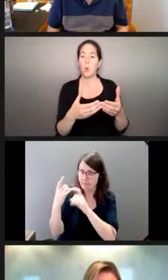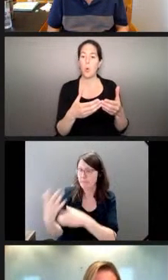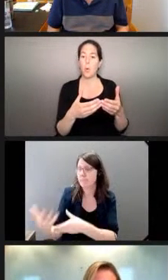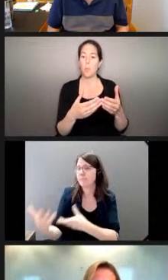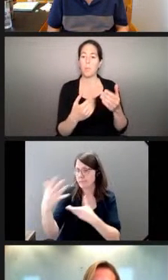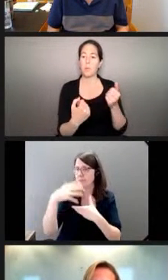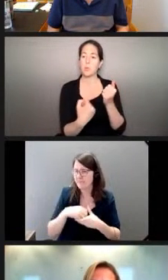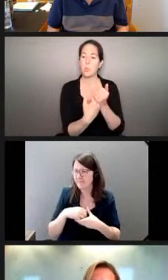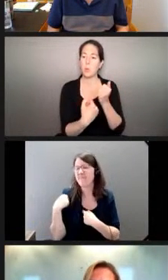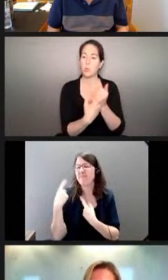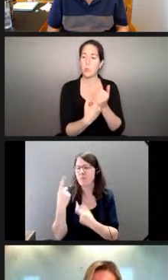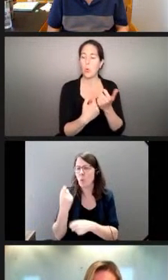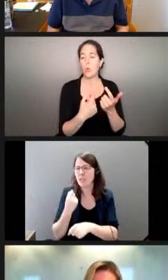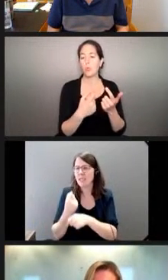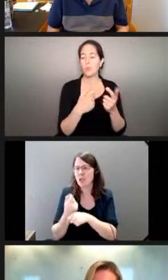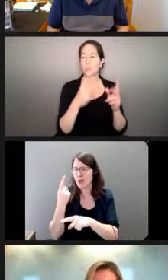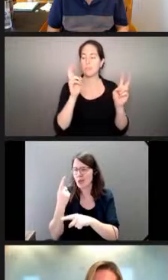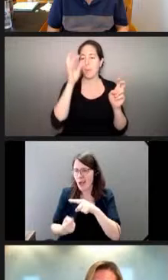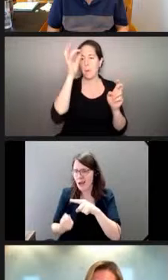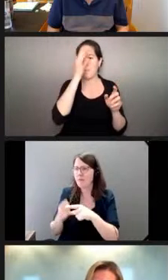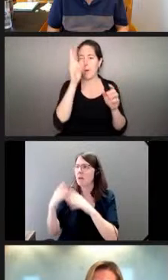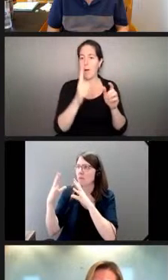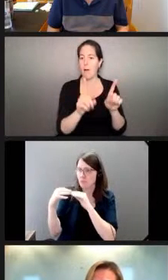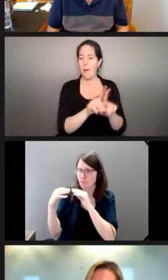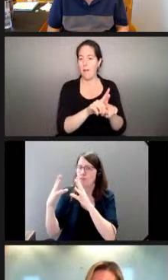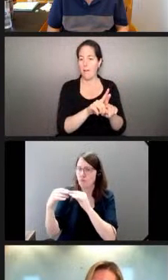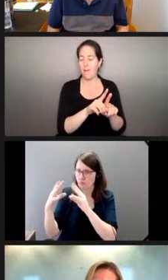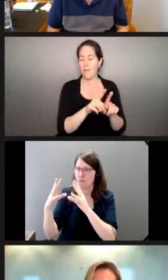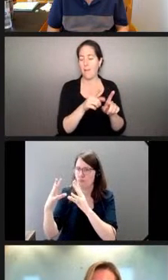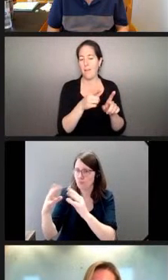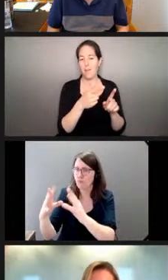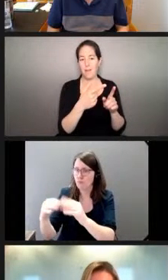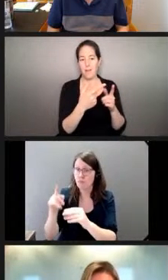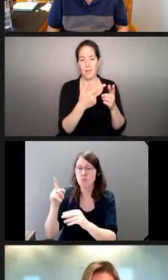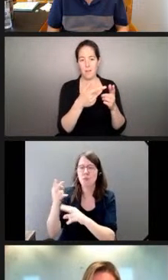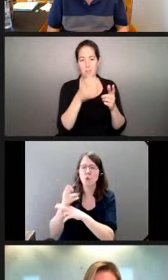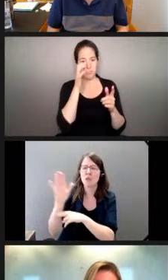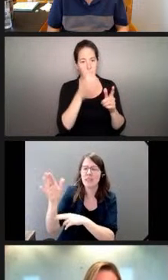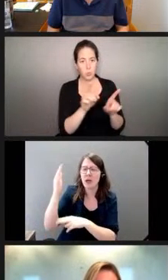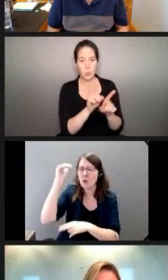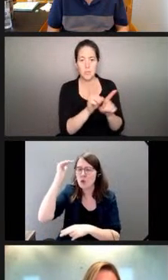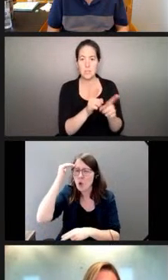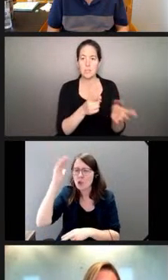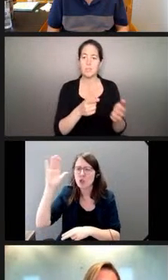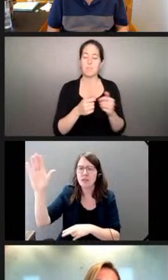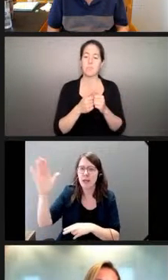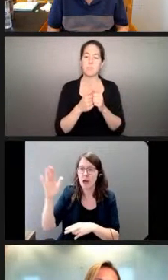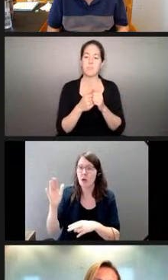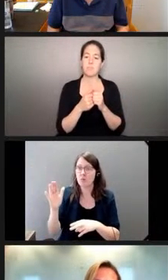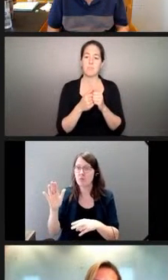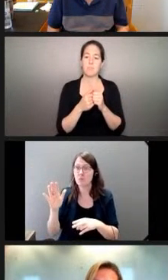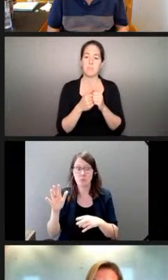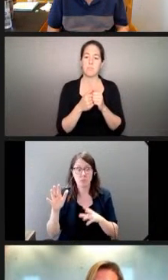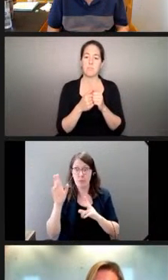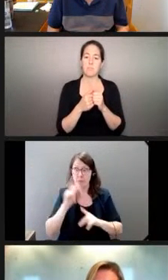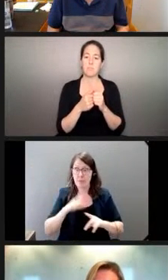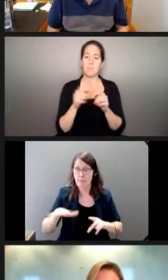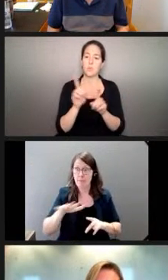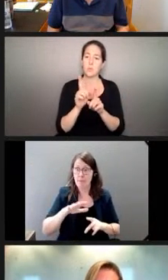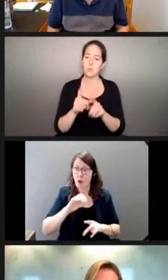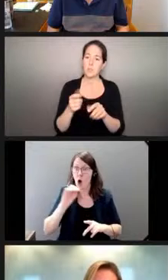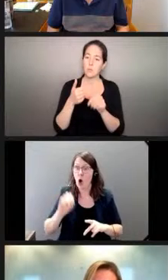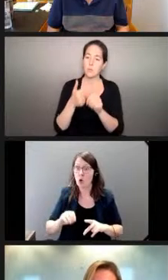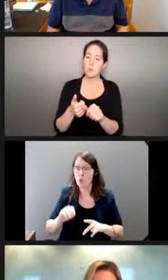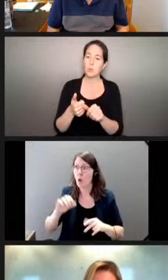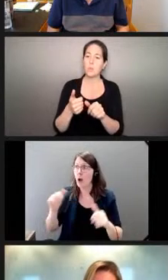a half, based of course upon members of council's knowledge and feedback from their constituents. The general public